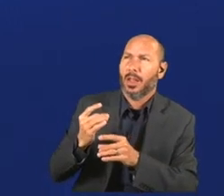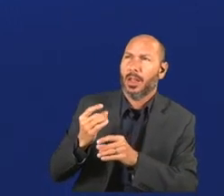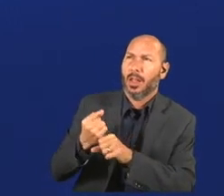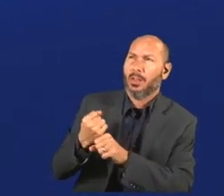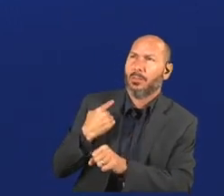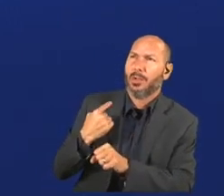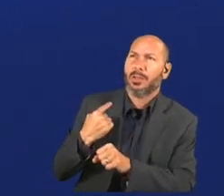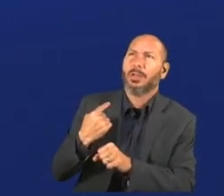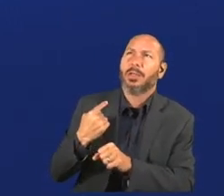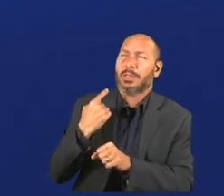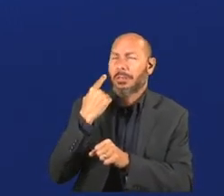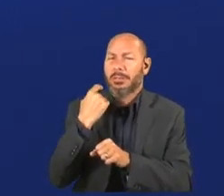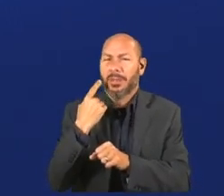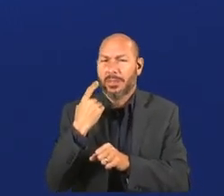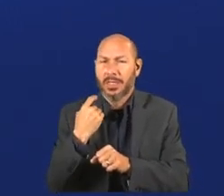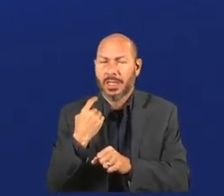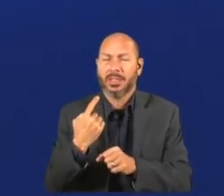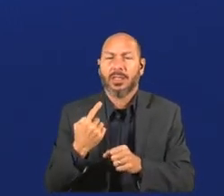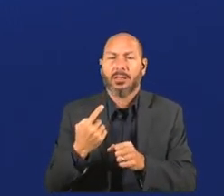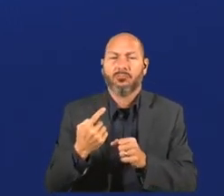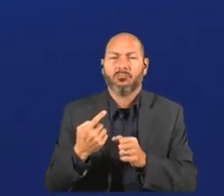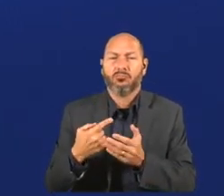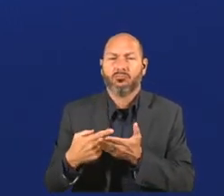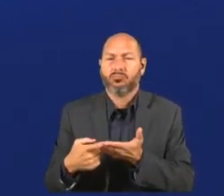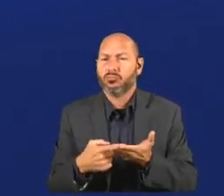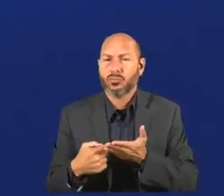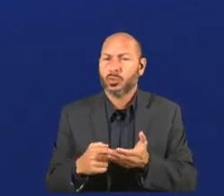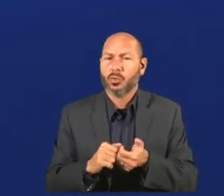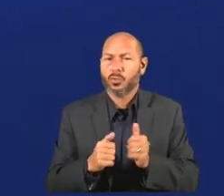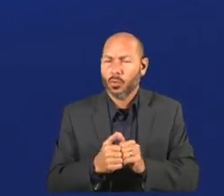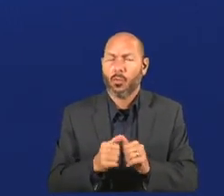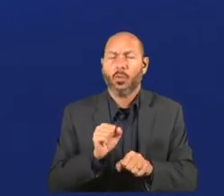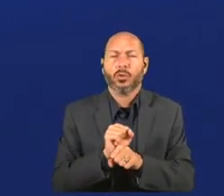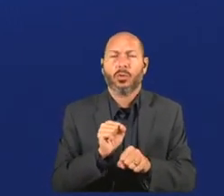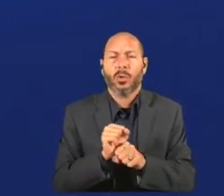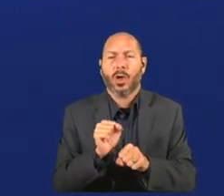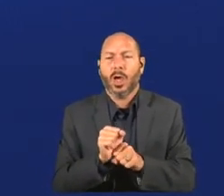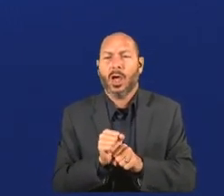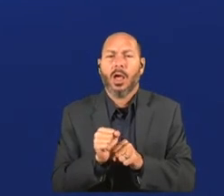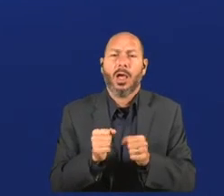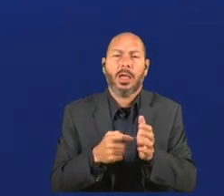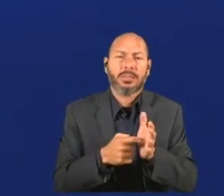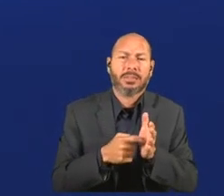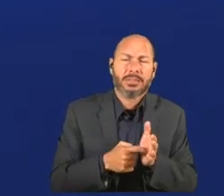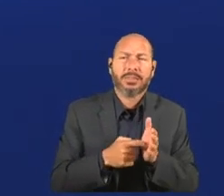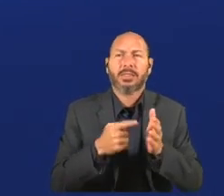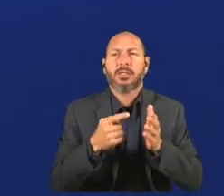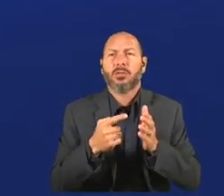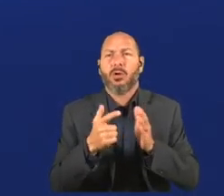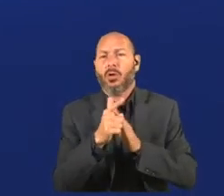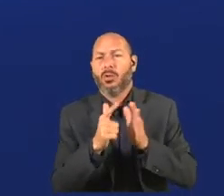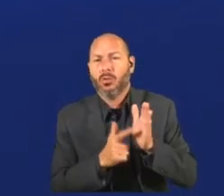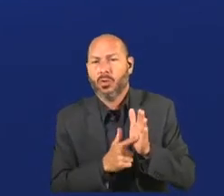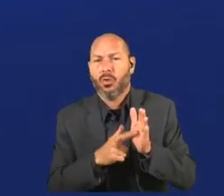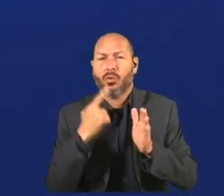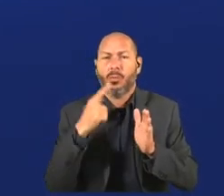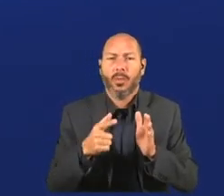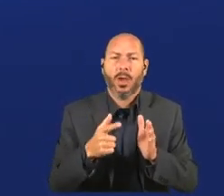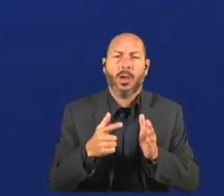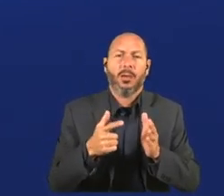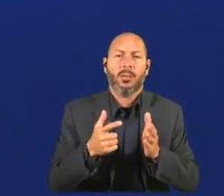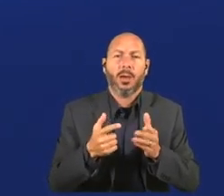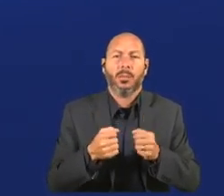last couple of months, is how do we work with laws and regulation that adversely impact healthcare workforce supply? For example, how do